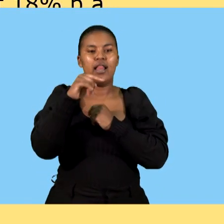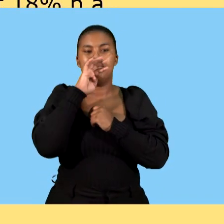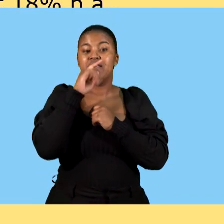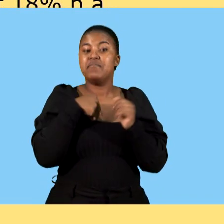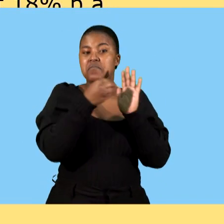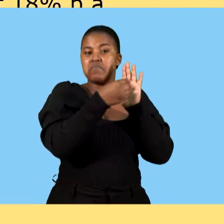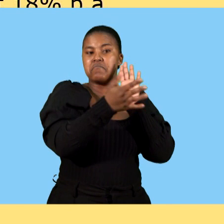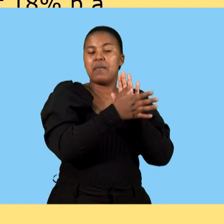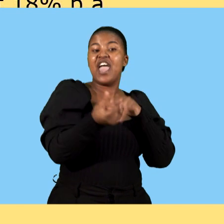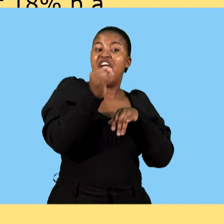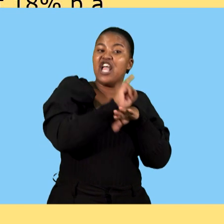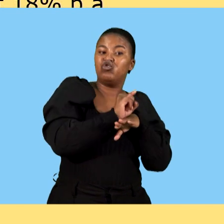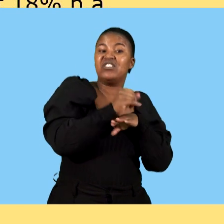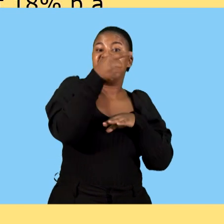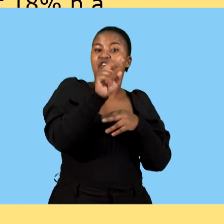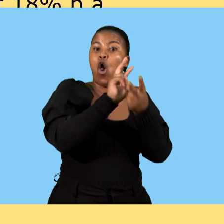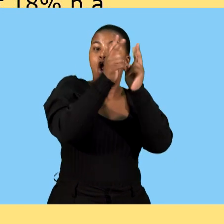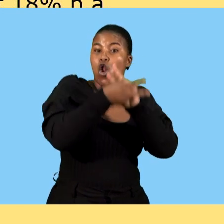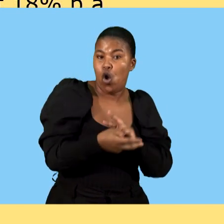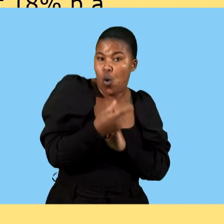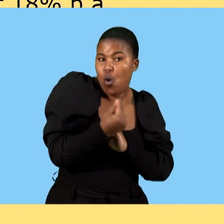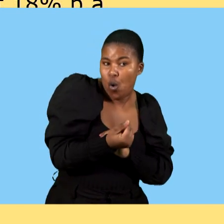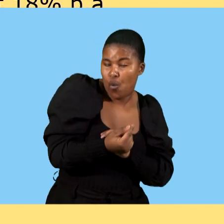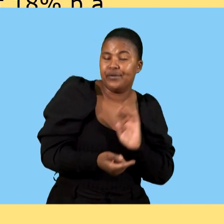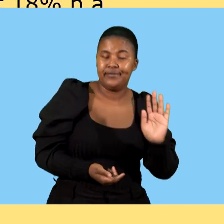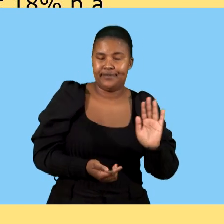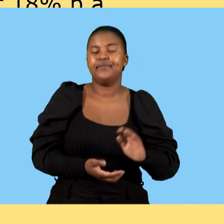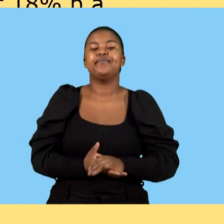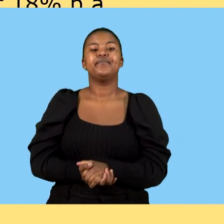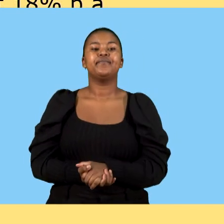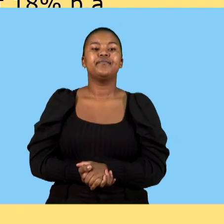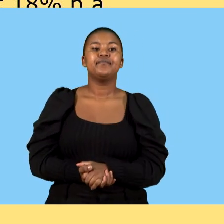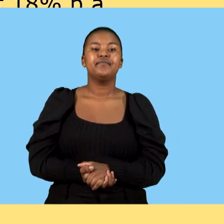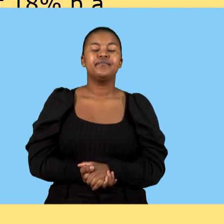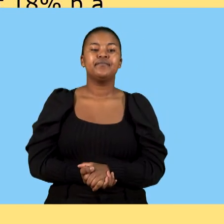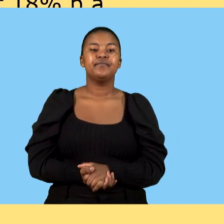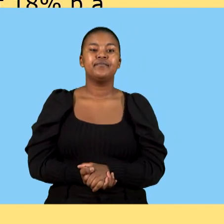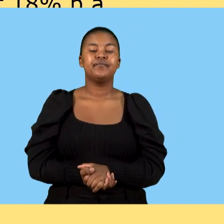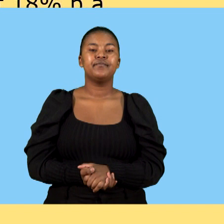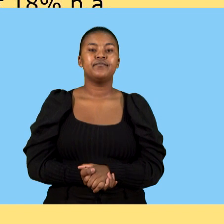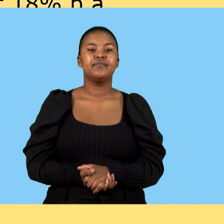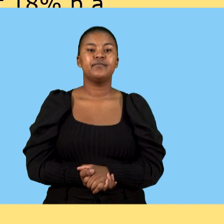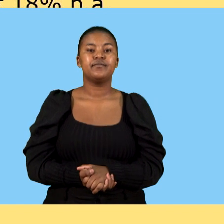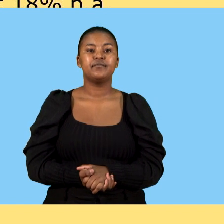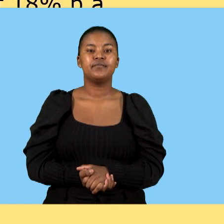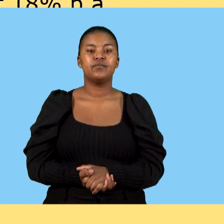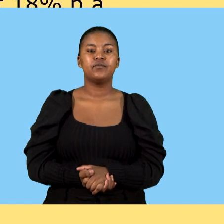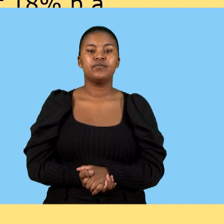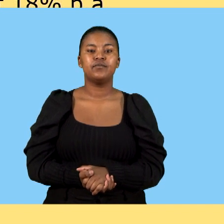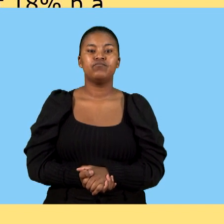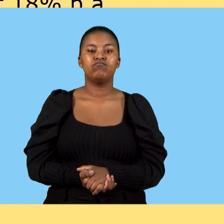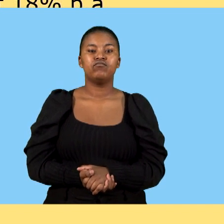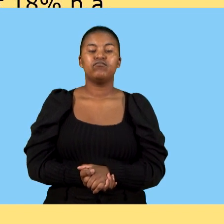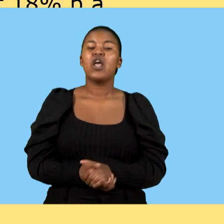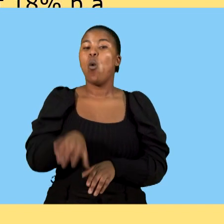on loan. I'll say interest on loan. And my interest on loan